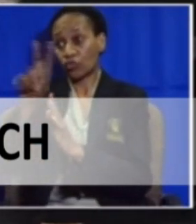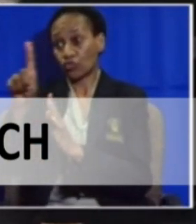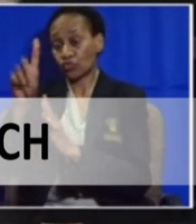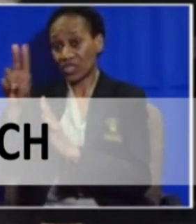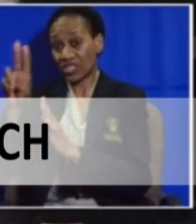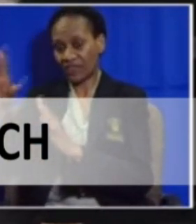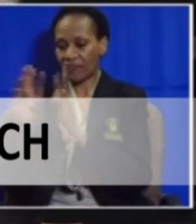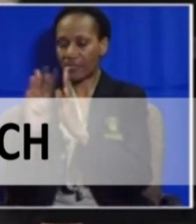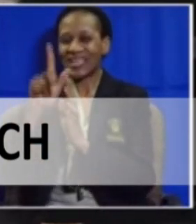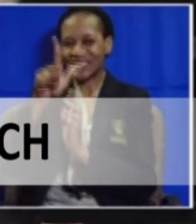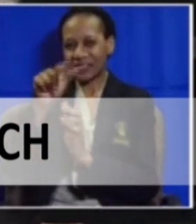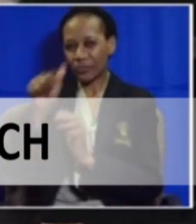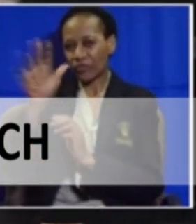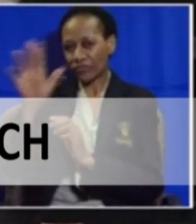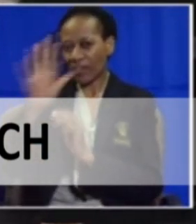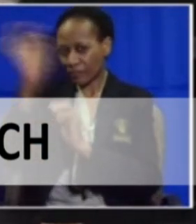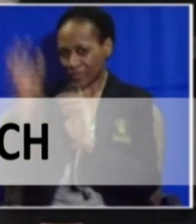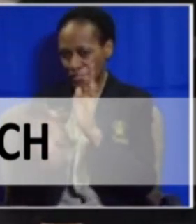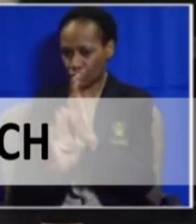an average annual rate of